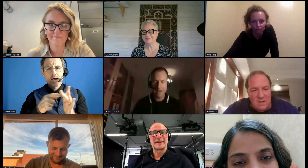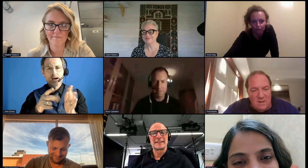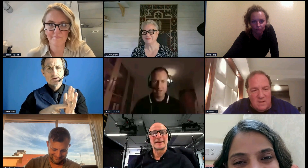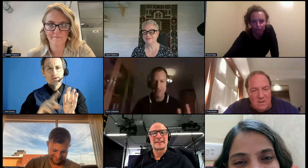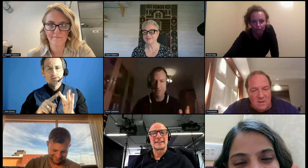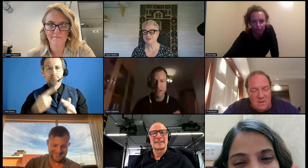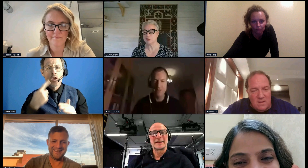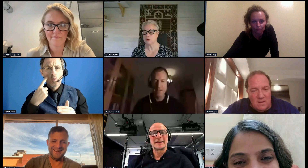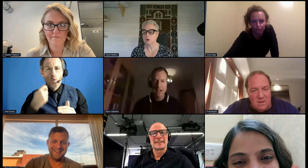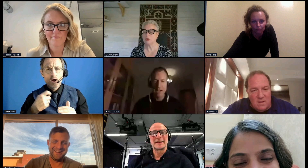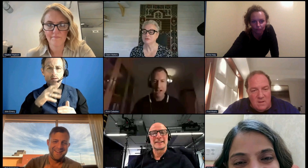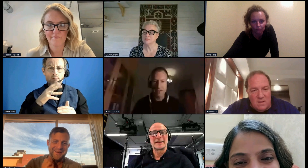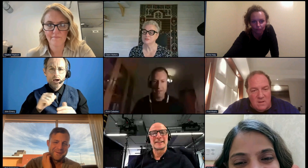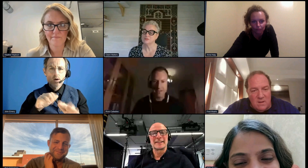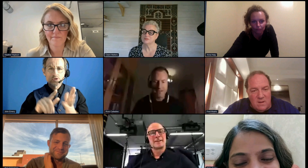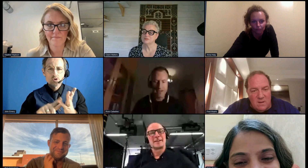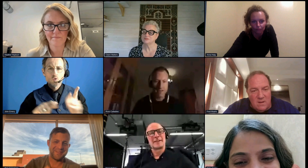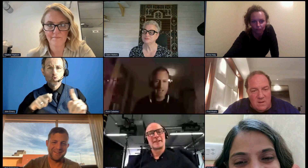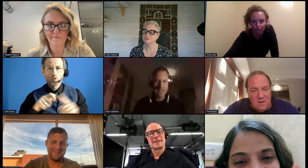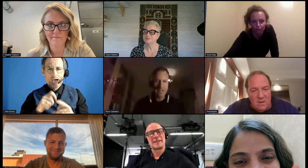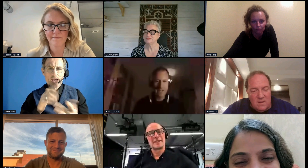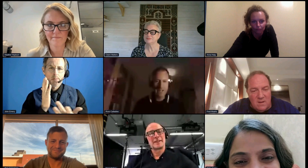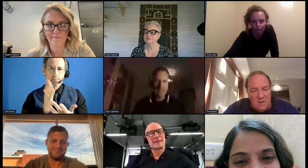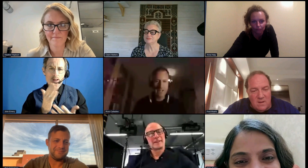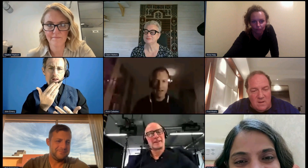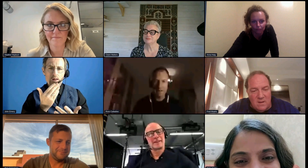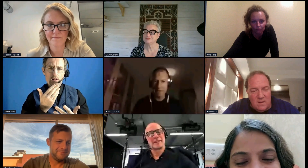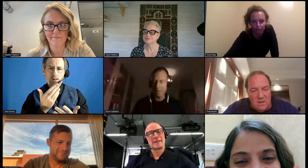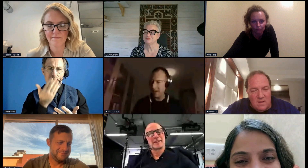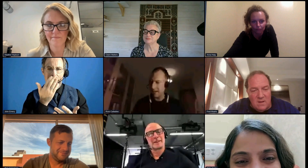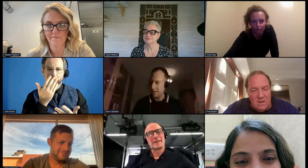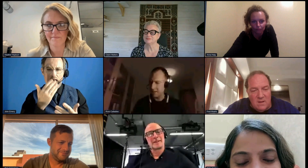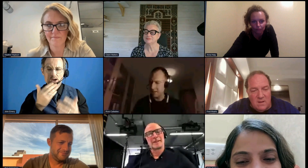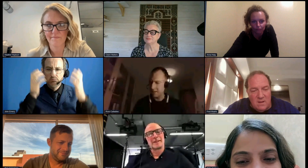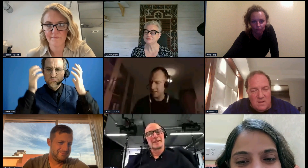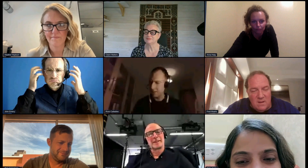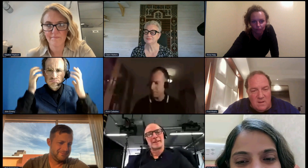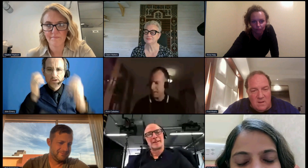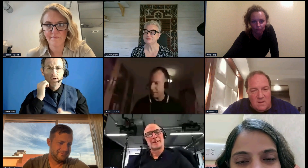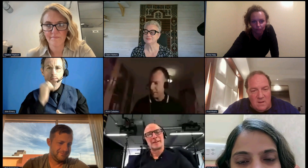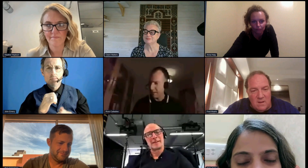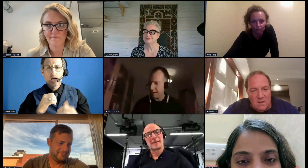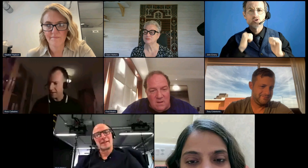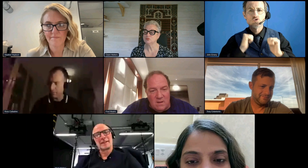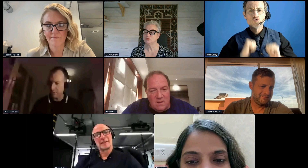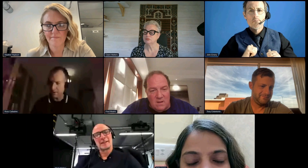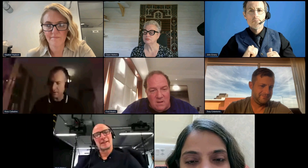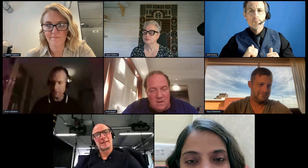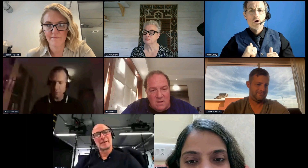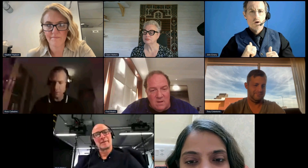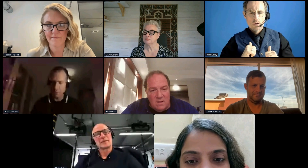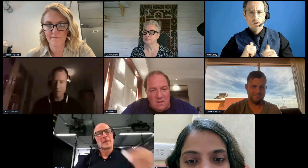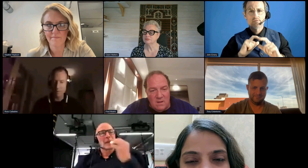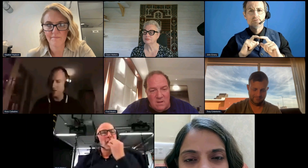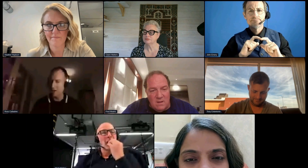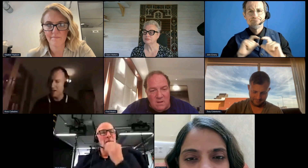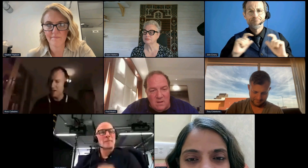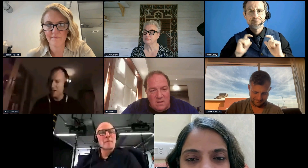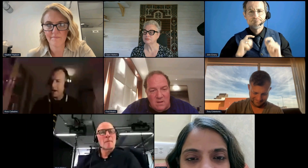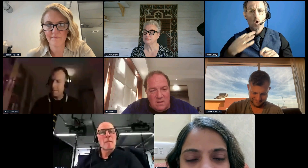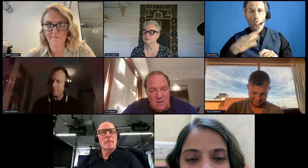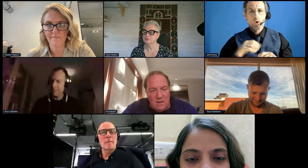British male. I've got my headset on here today, and I'm wearing a black jumper with a white collar polo shirt. I'm